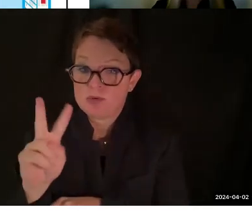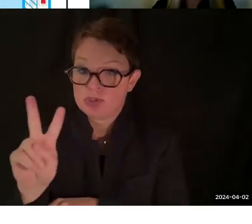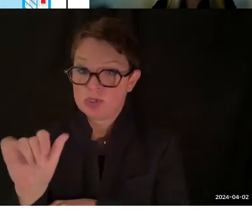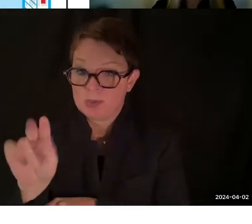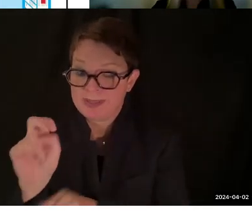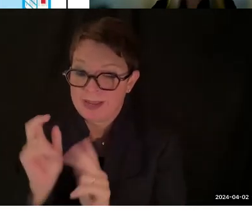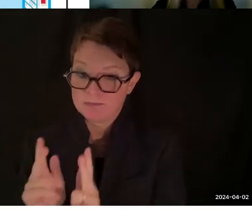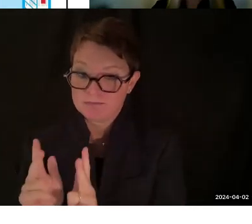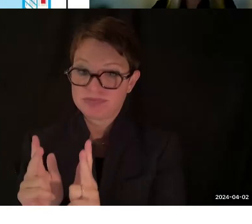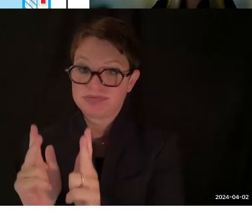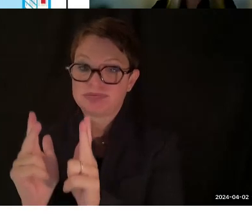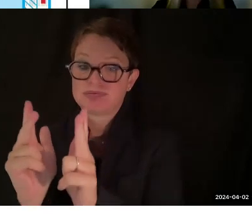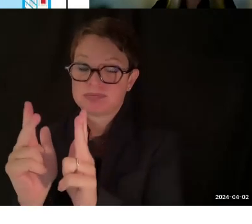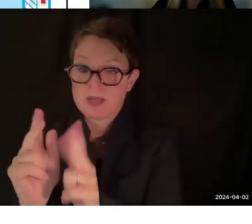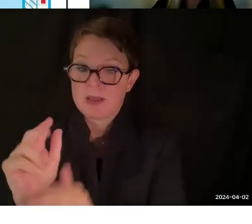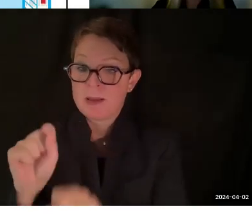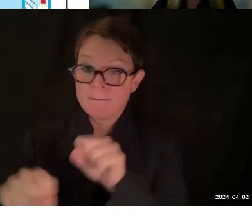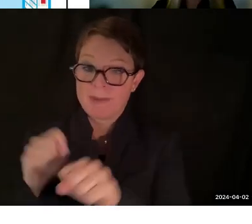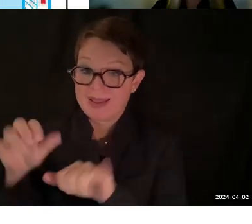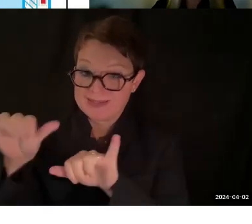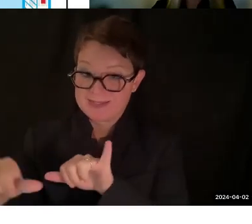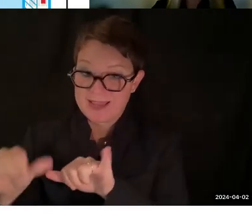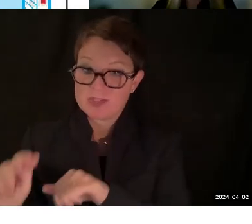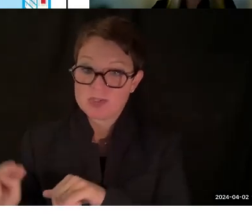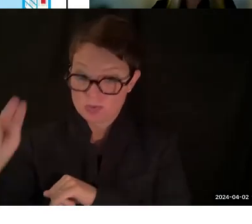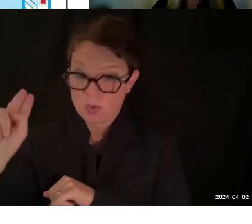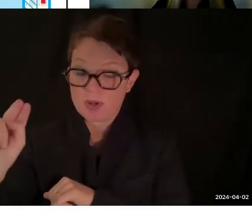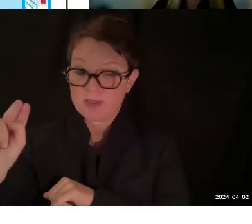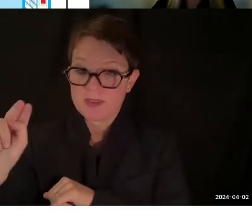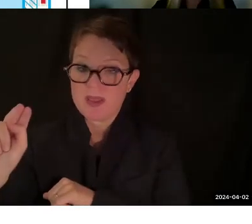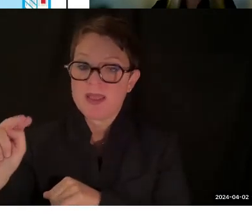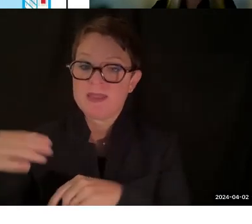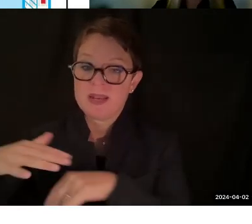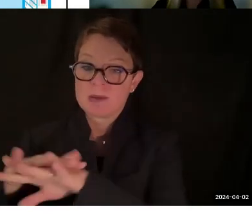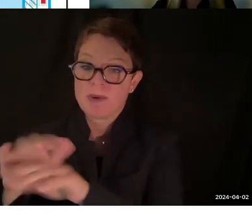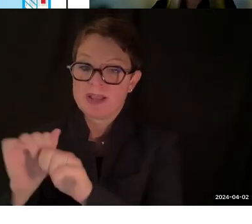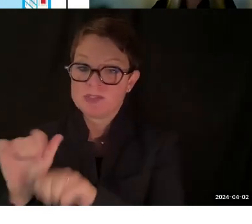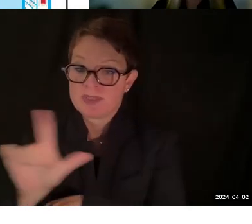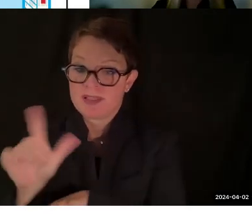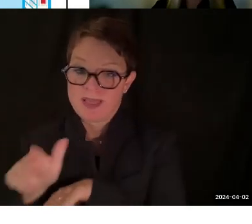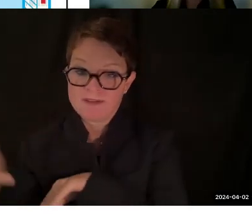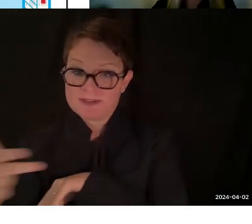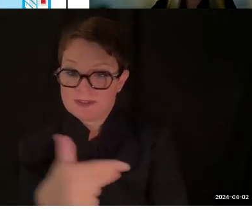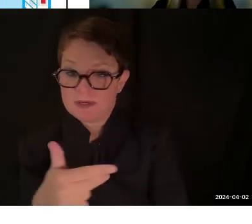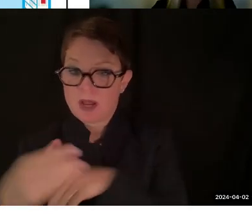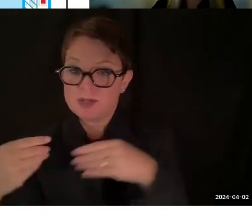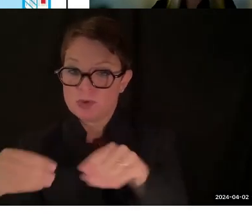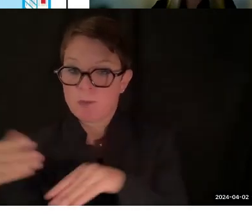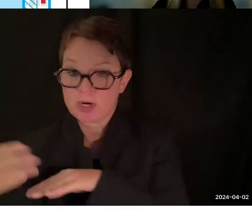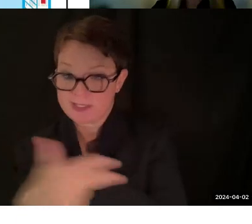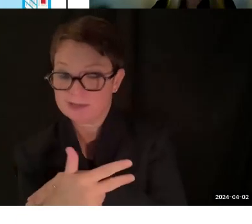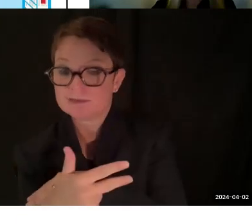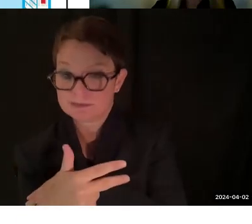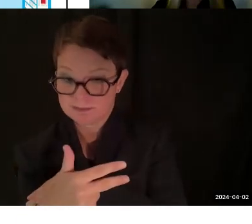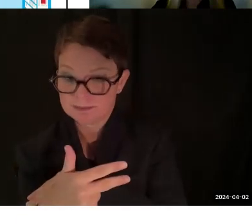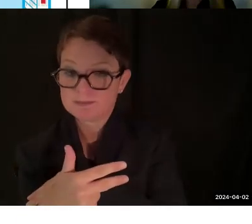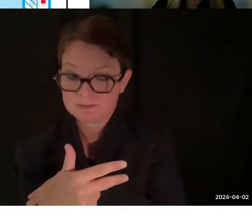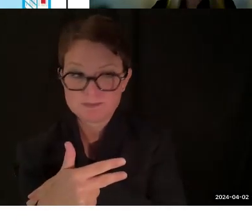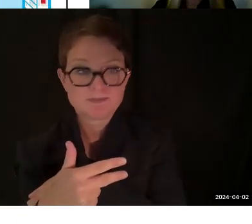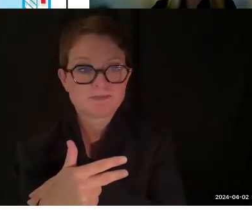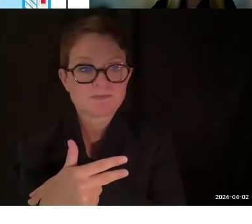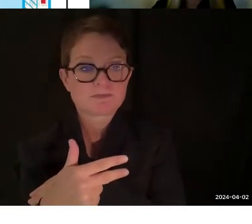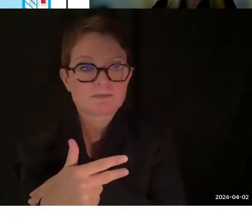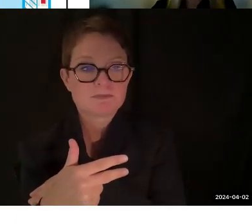traffic remain. The bike lane remains at the north, and then it combines with the left turn lane as you get south towards Market.